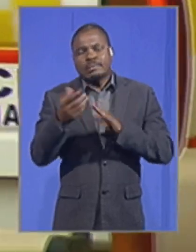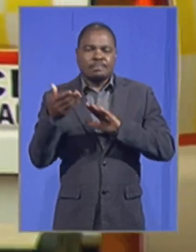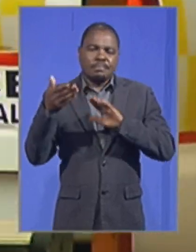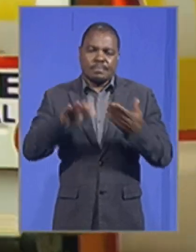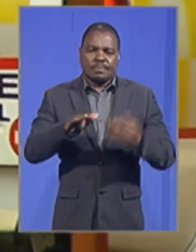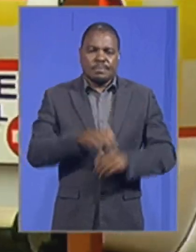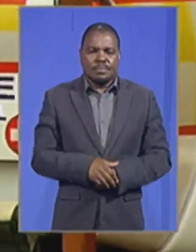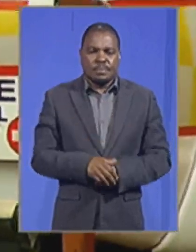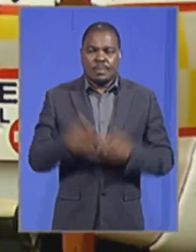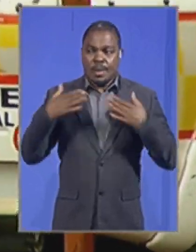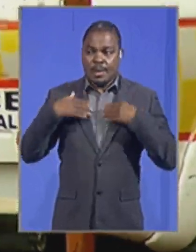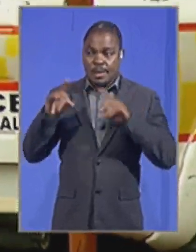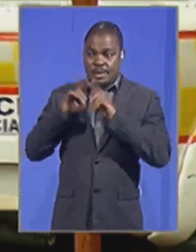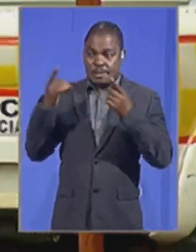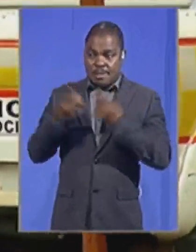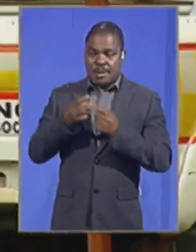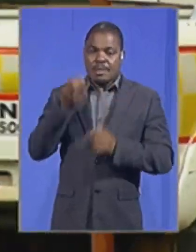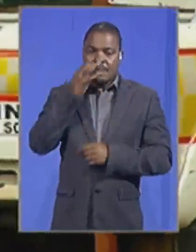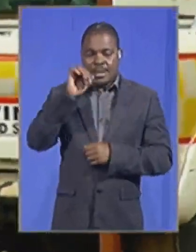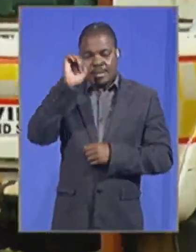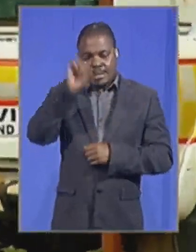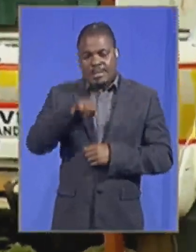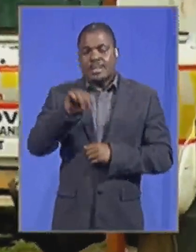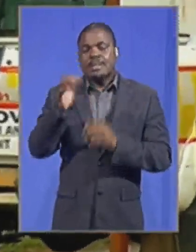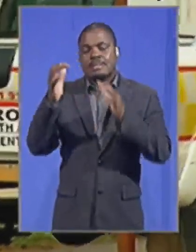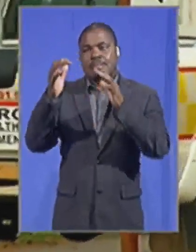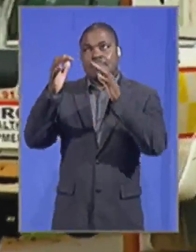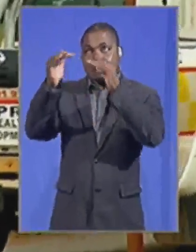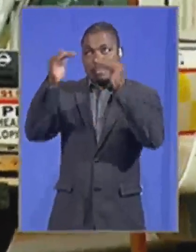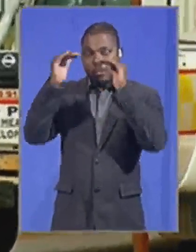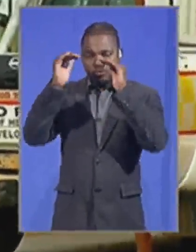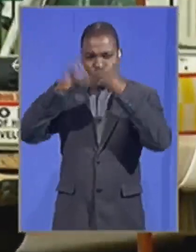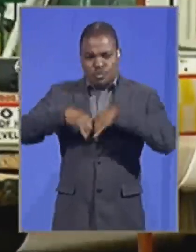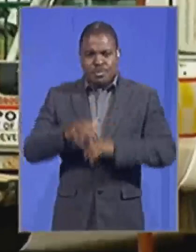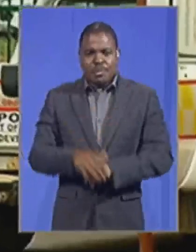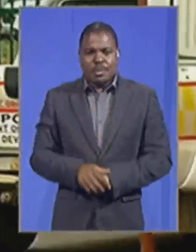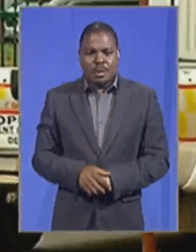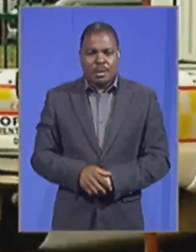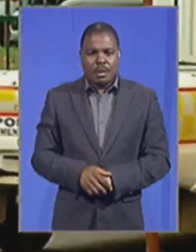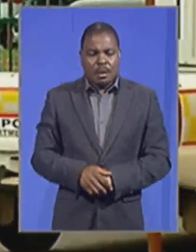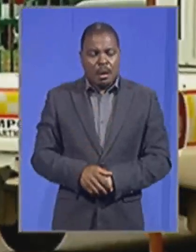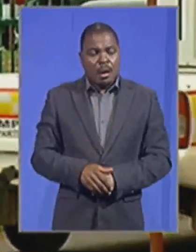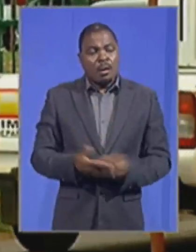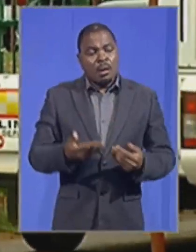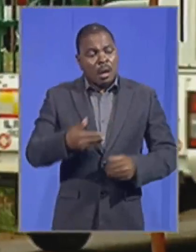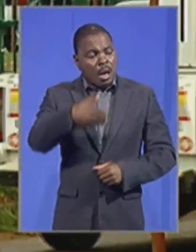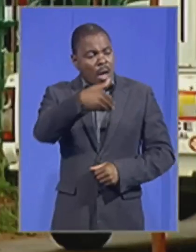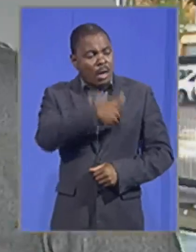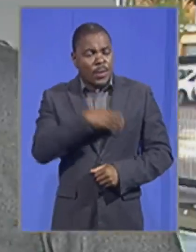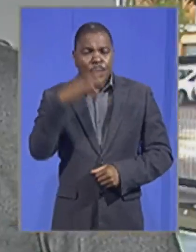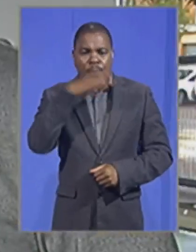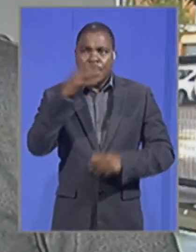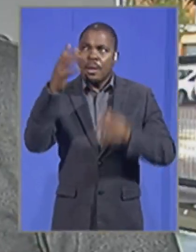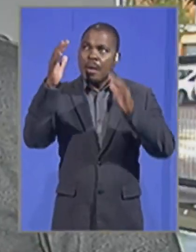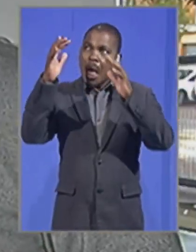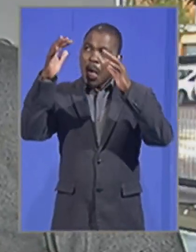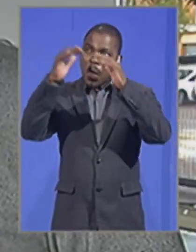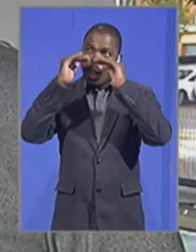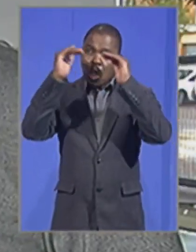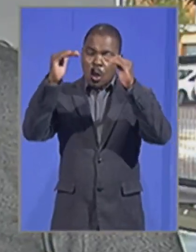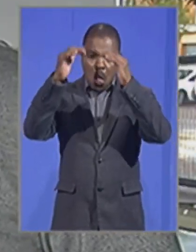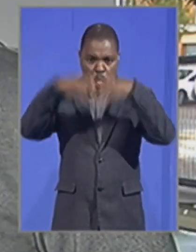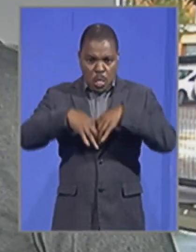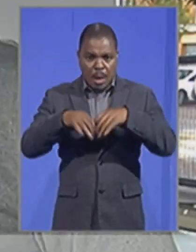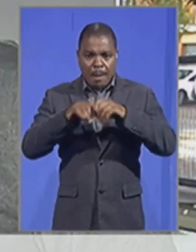Lefapha la boitekanelo le amogetse go putlama ga siling. There were no signs of injuries after the siling collapsed. Our